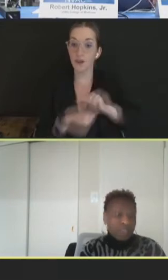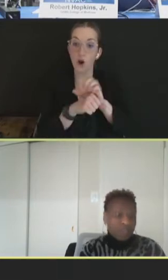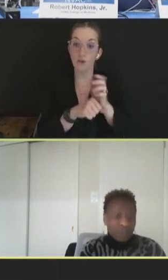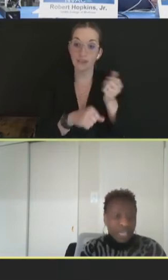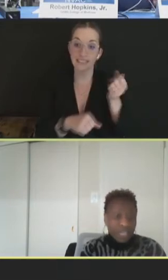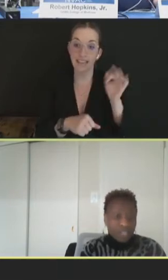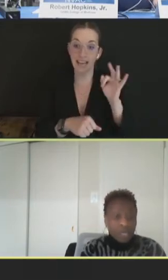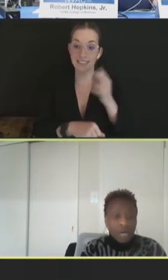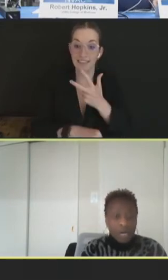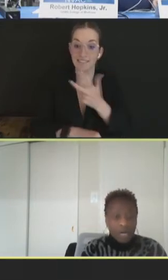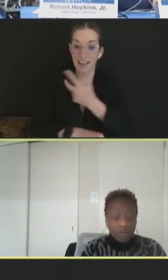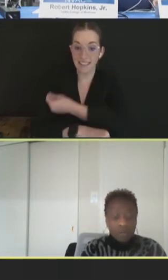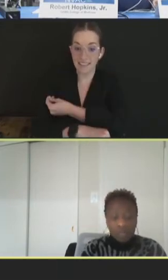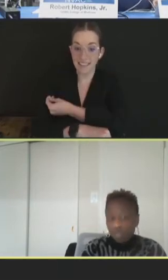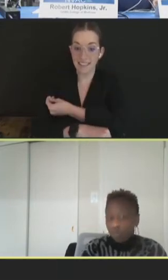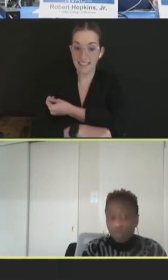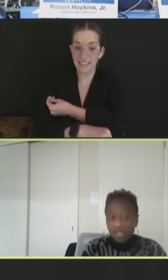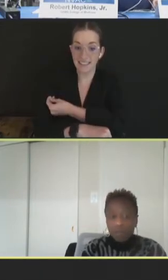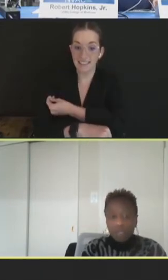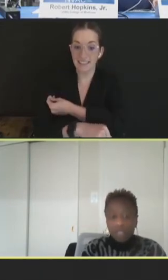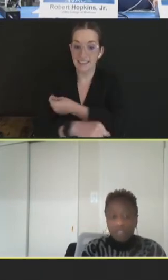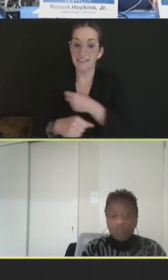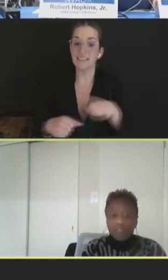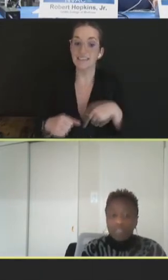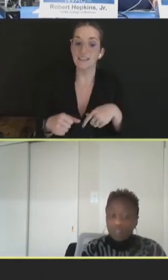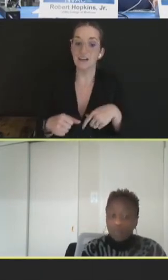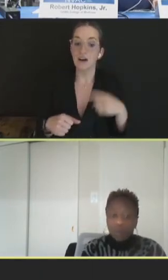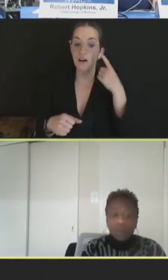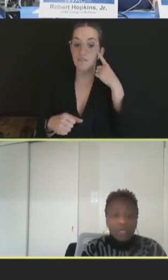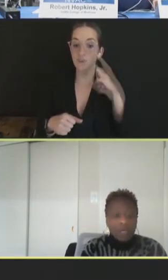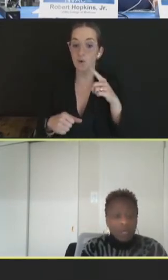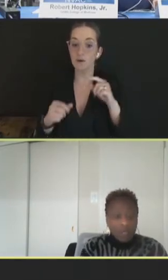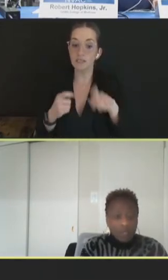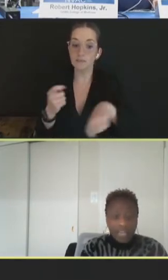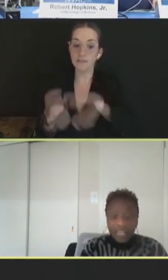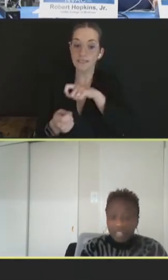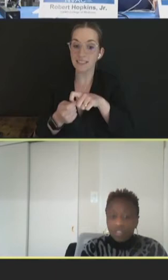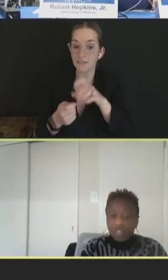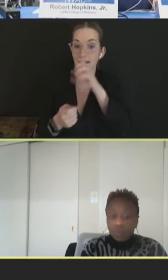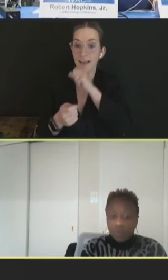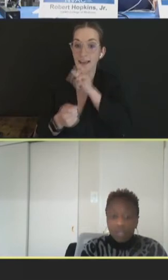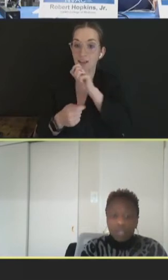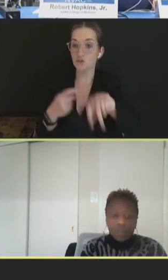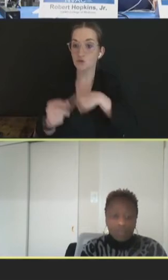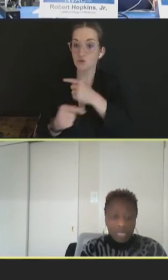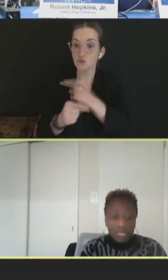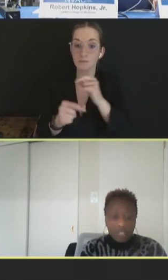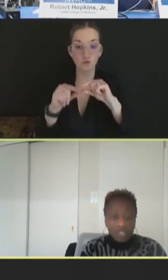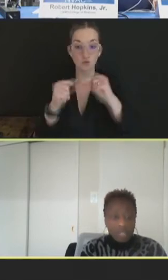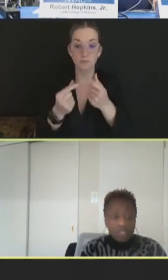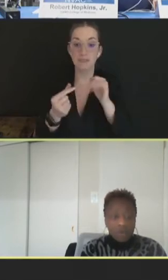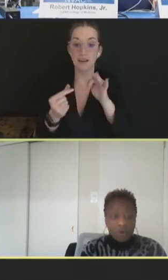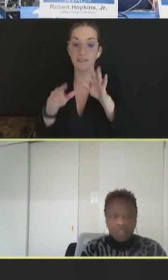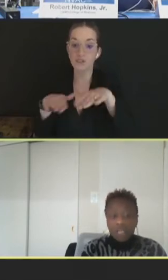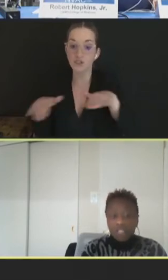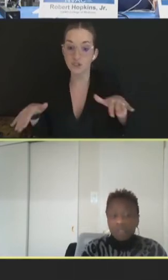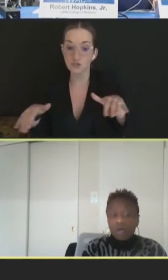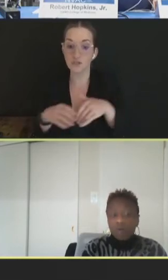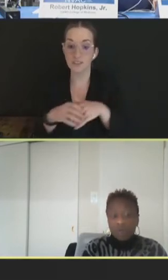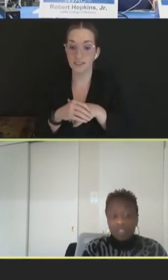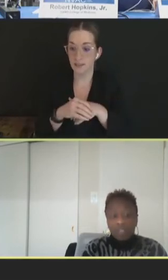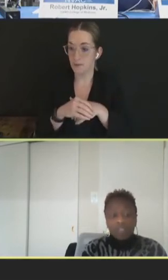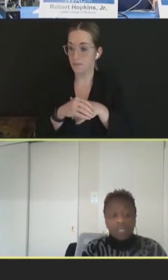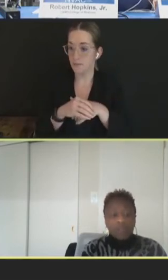the tender age group of children who are less than 5 years old. The IHS is working with the HHS